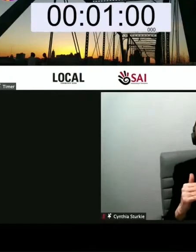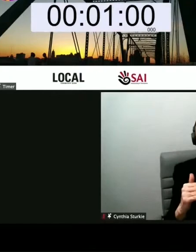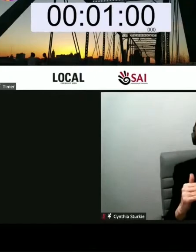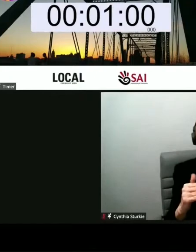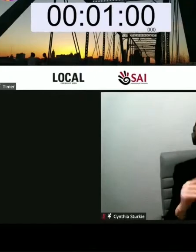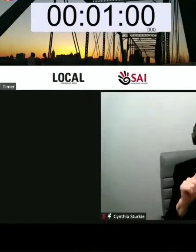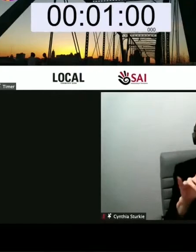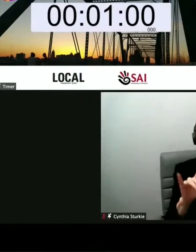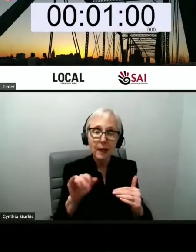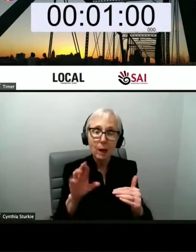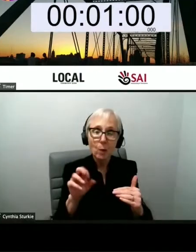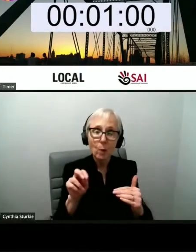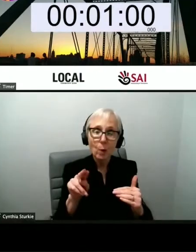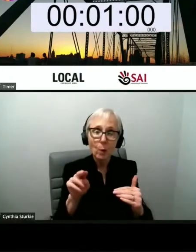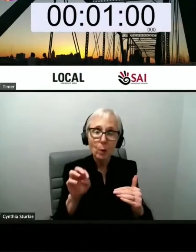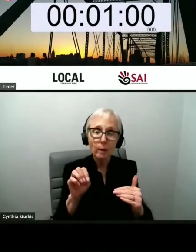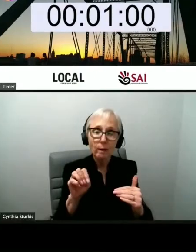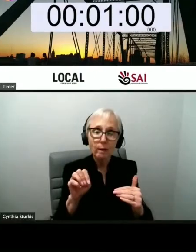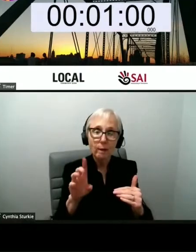Tyrone Darden.